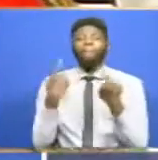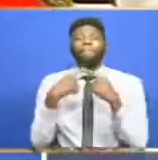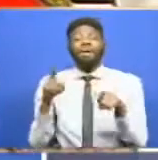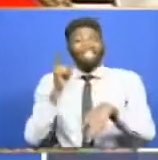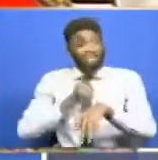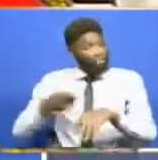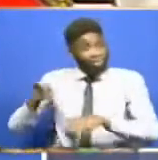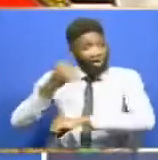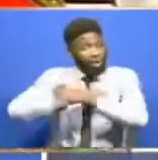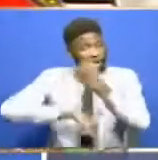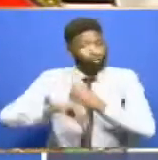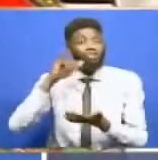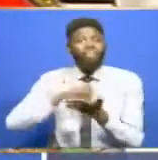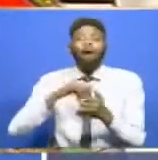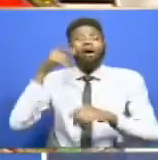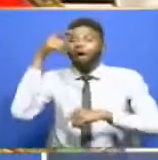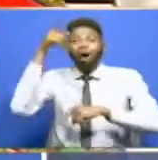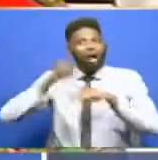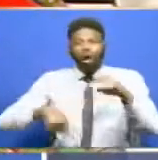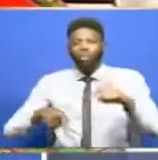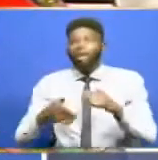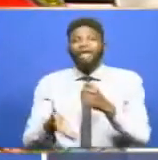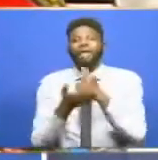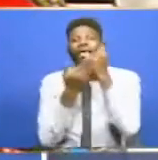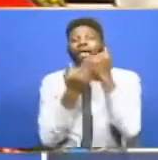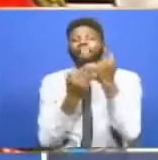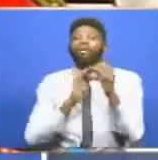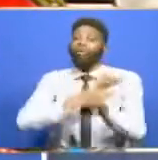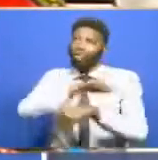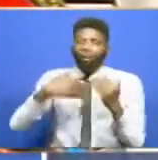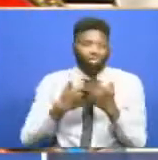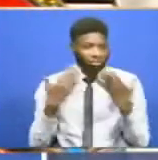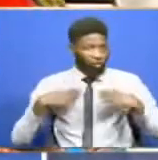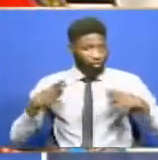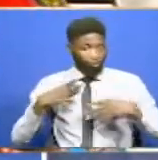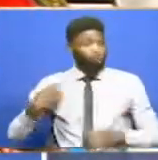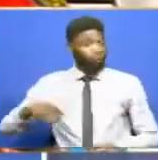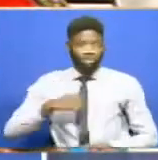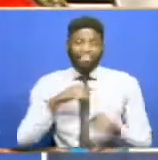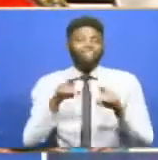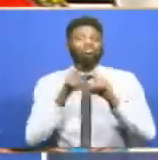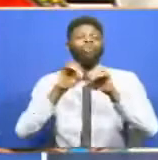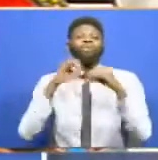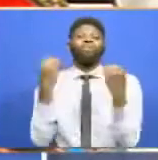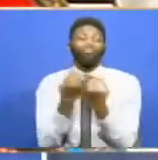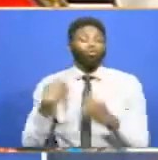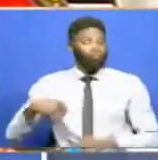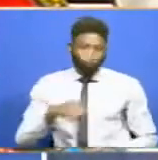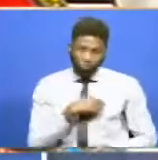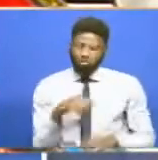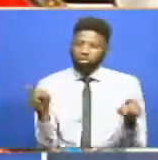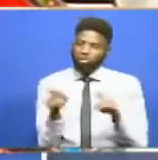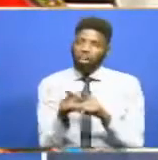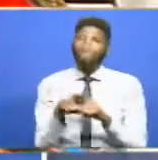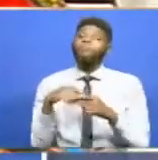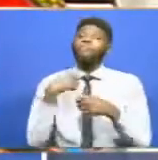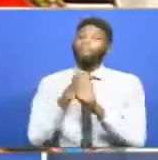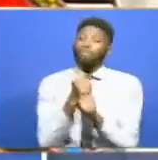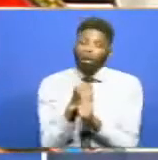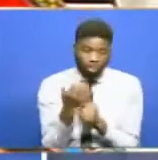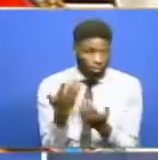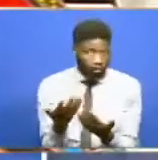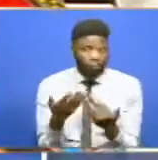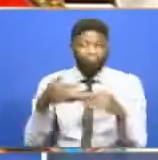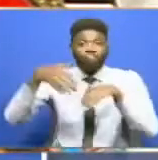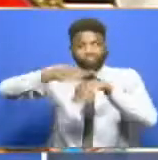that, they're not able to reach each and every person. And as an organization, we also make sanitary towels, which